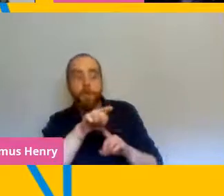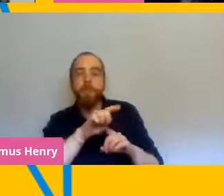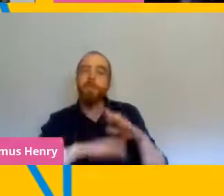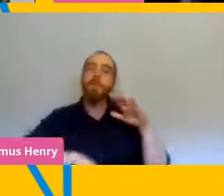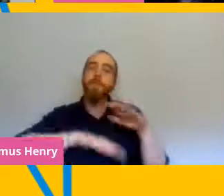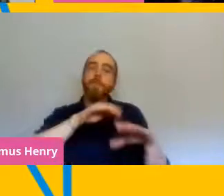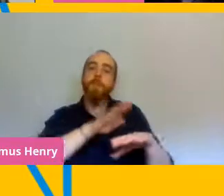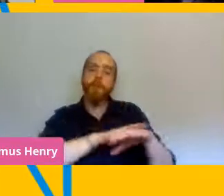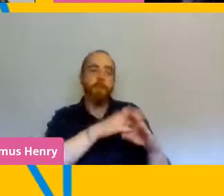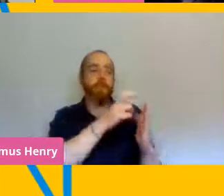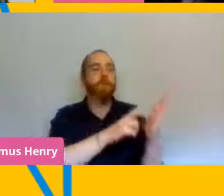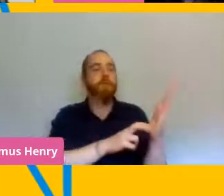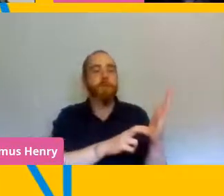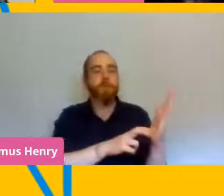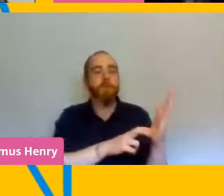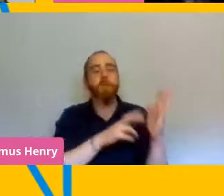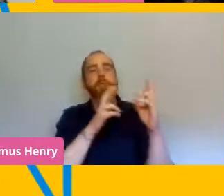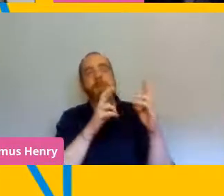and I'll come to that later.